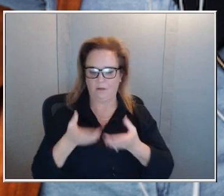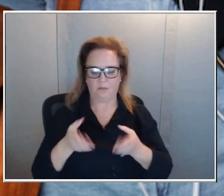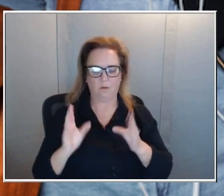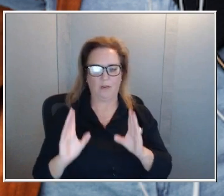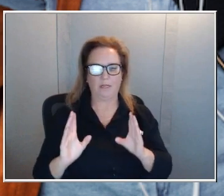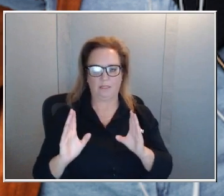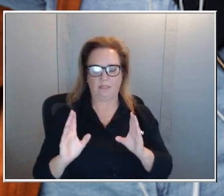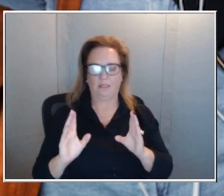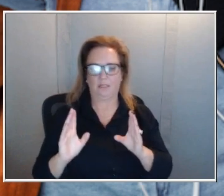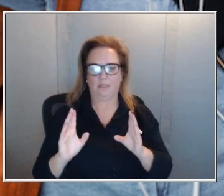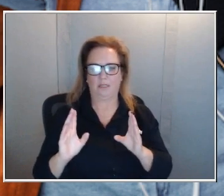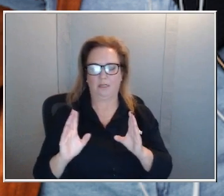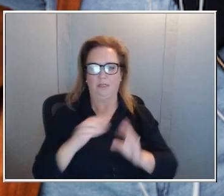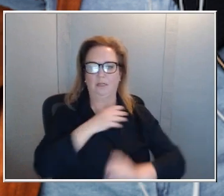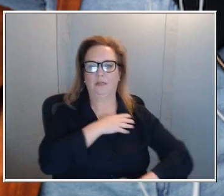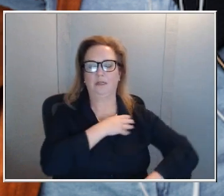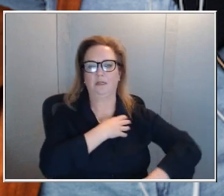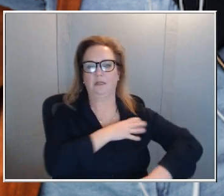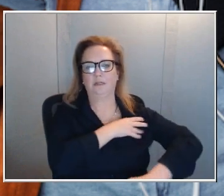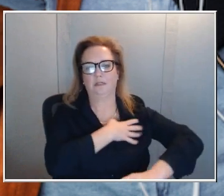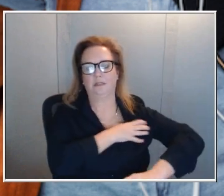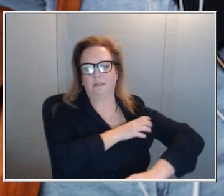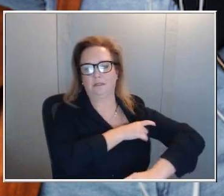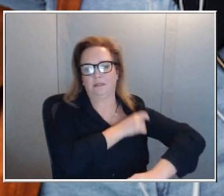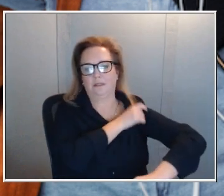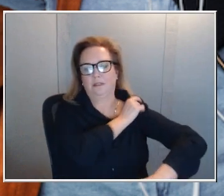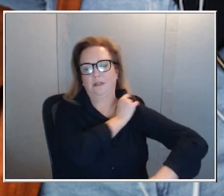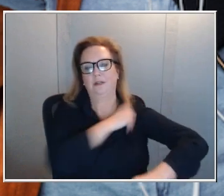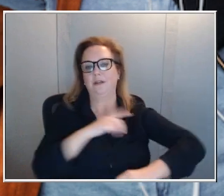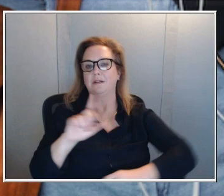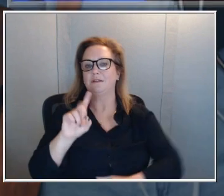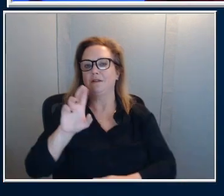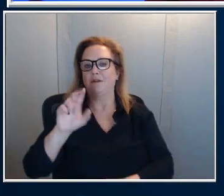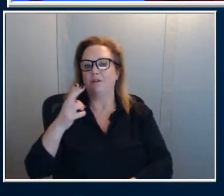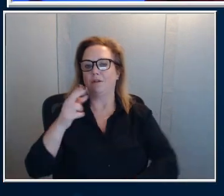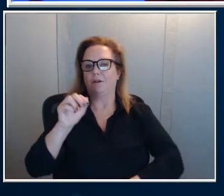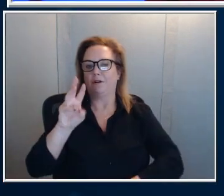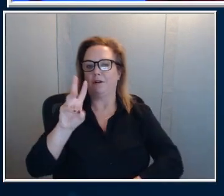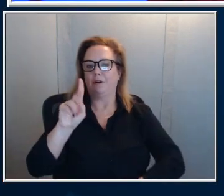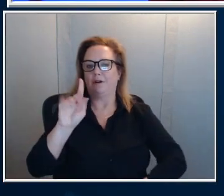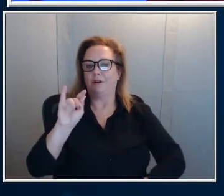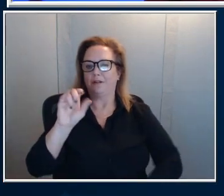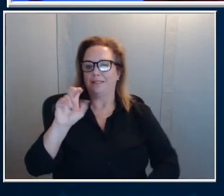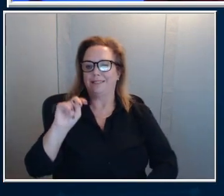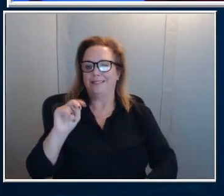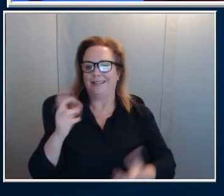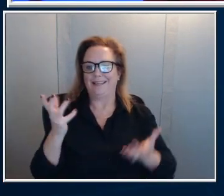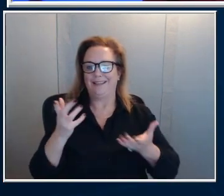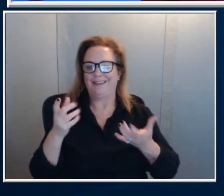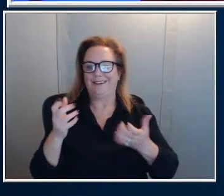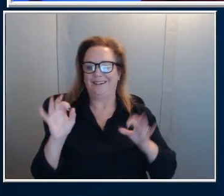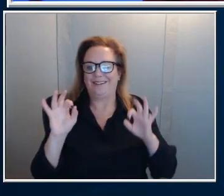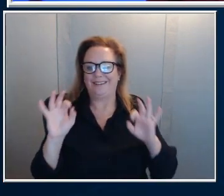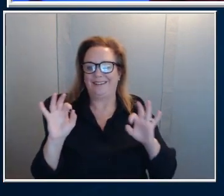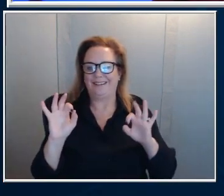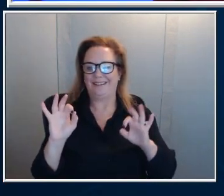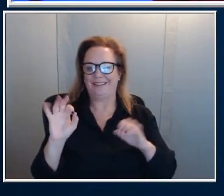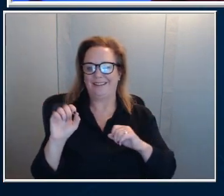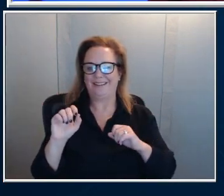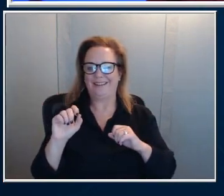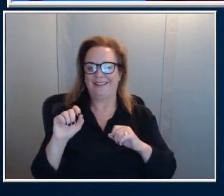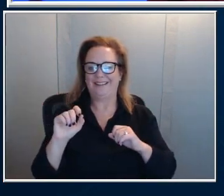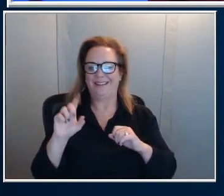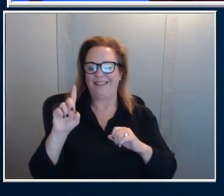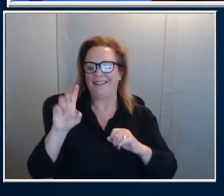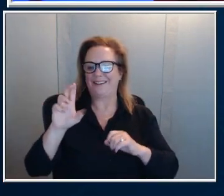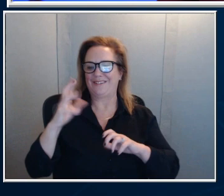over to Dr. Dana Hawkinson. And there we go. Yeah. There we go. You're good. You're good, Dr. Pimentel. Thank you.